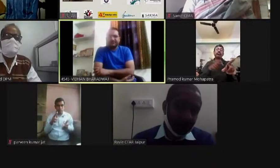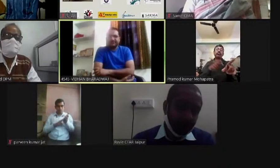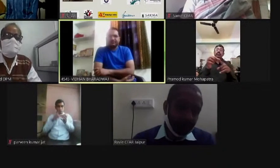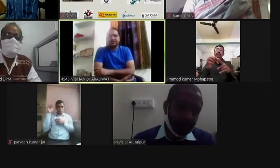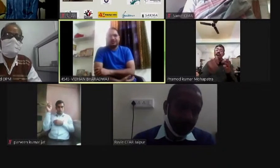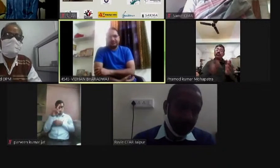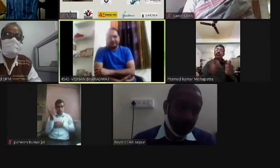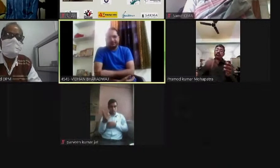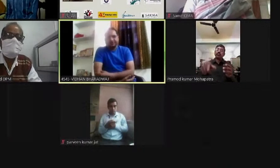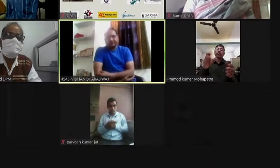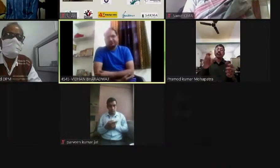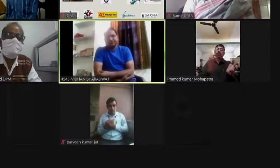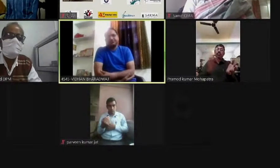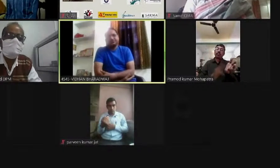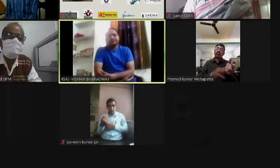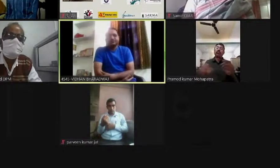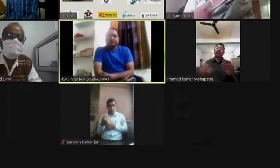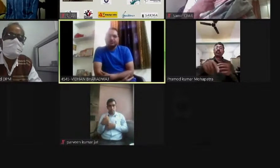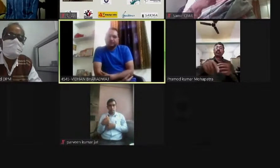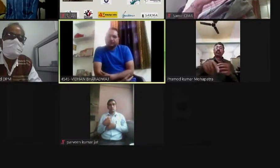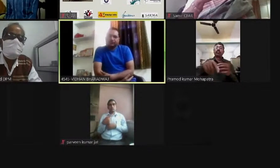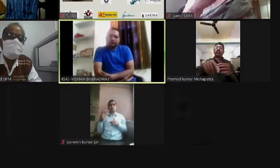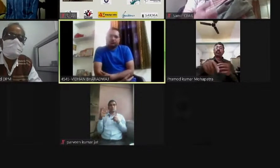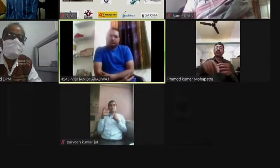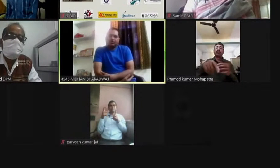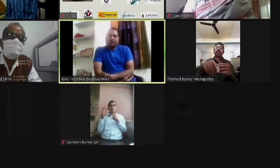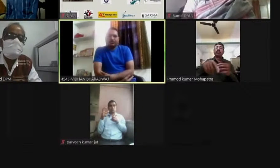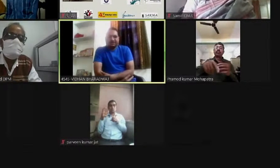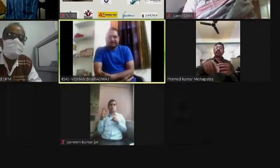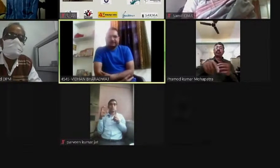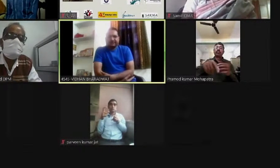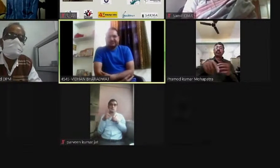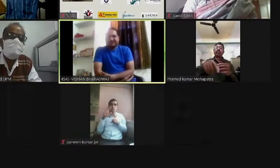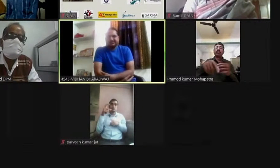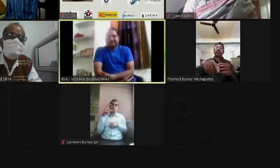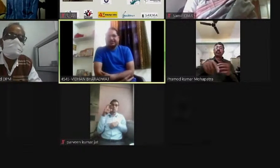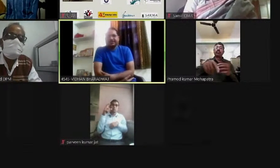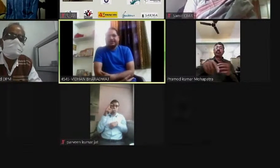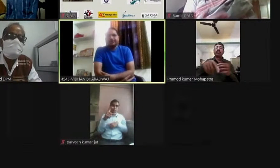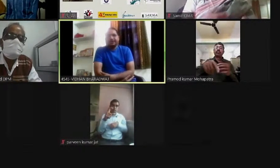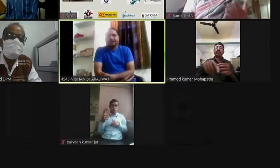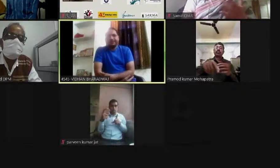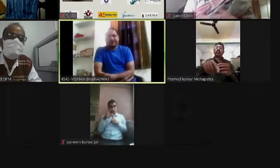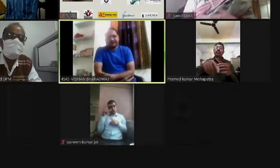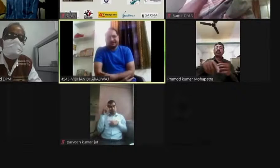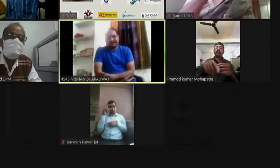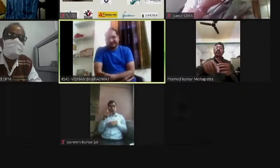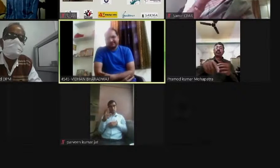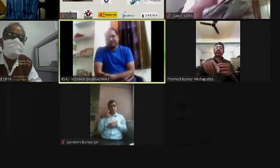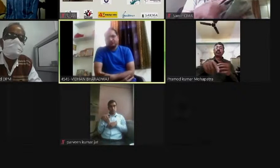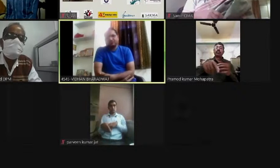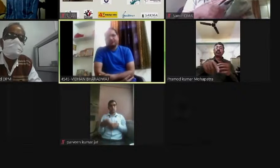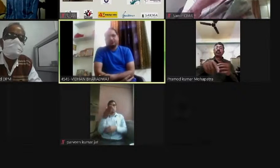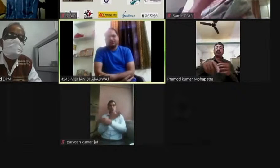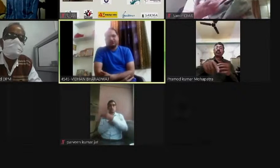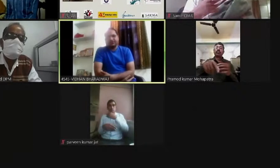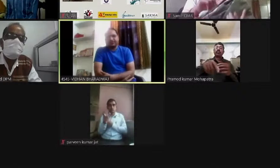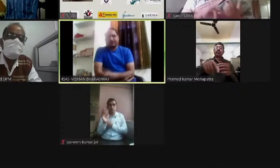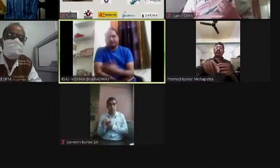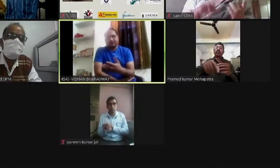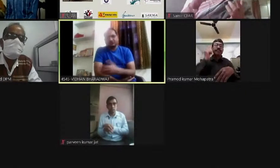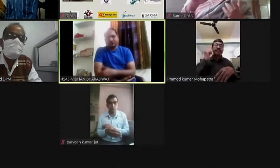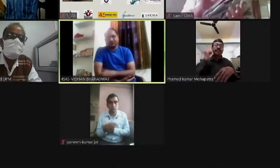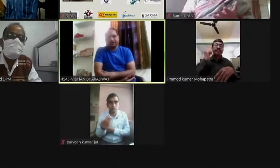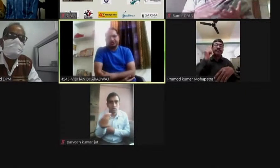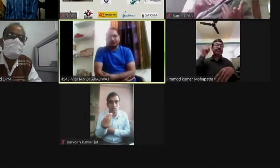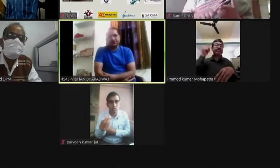I'm I'm I'm the deputy commissioner, and I have to